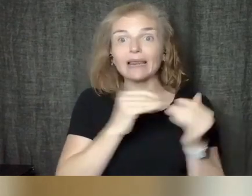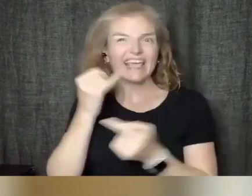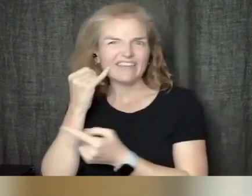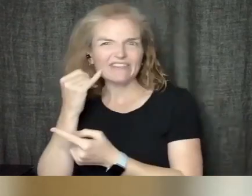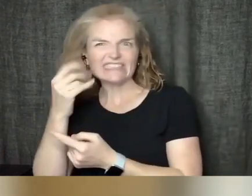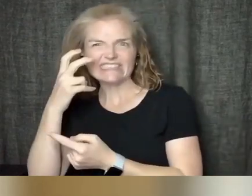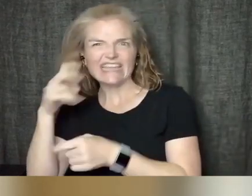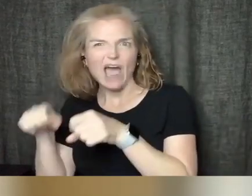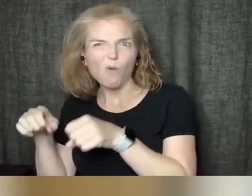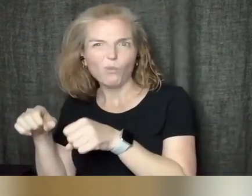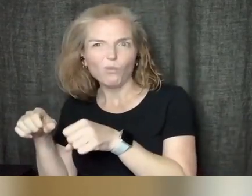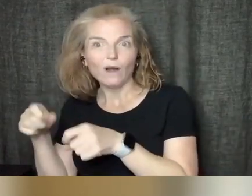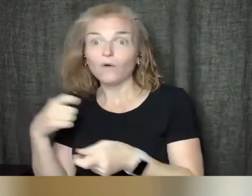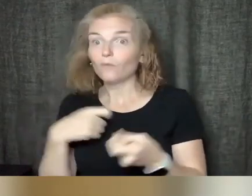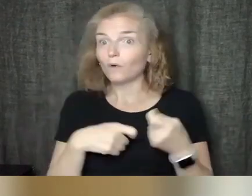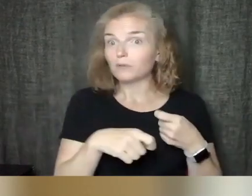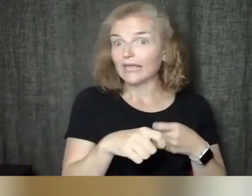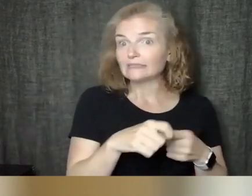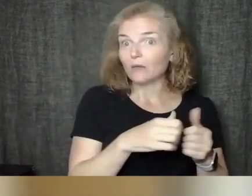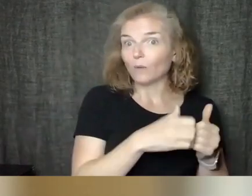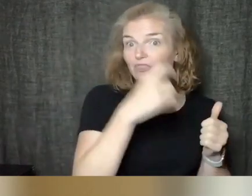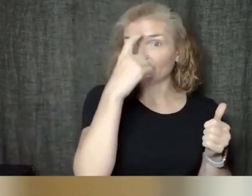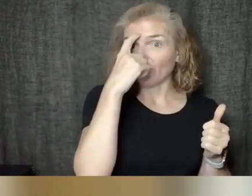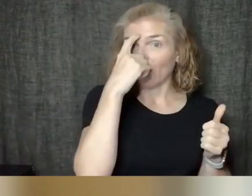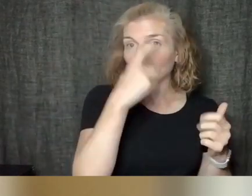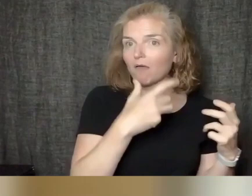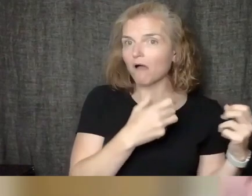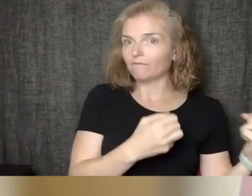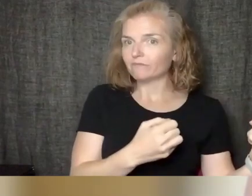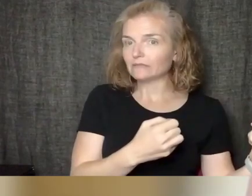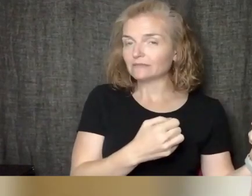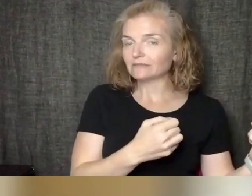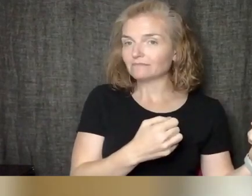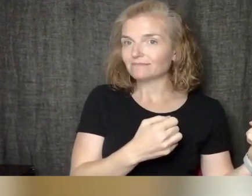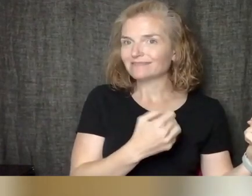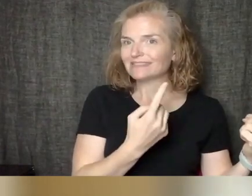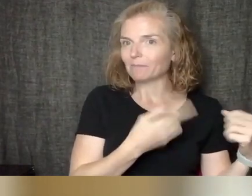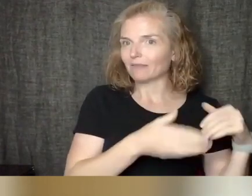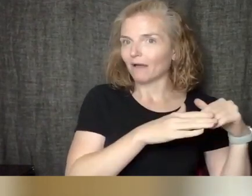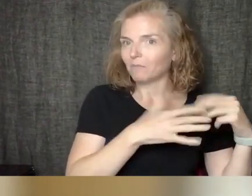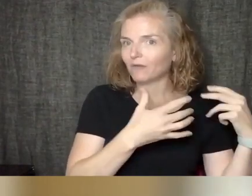it with the thought that it's okay, or something of confidence that builds confidence.